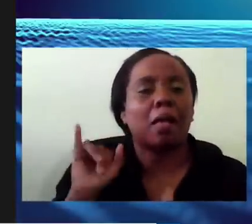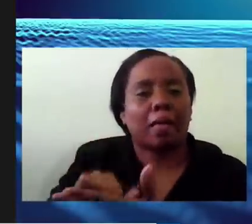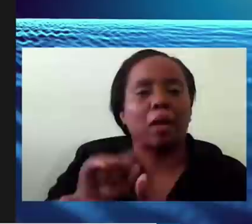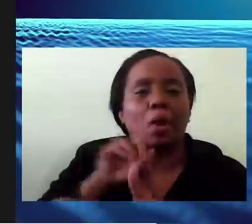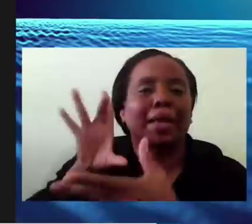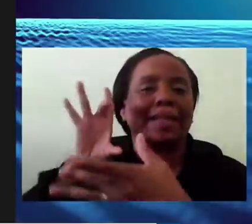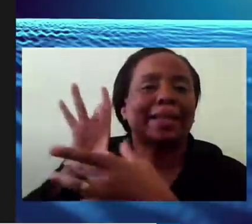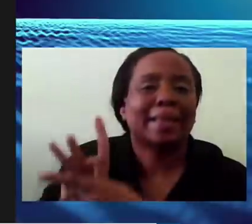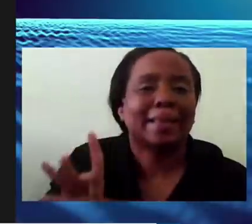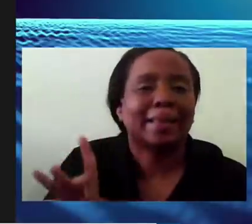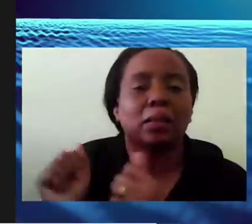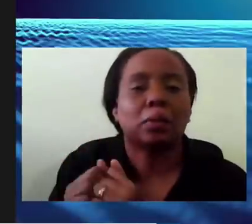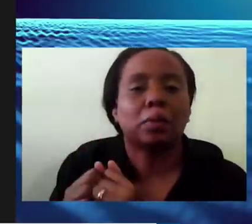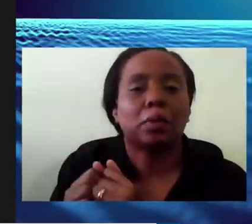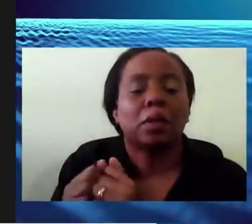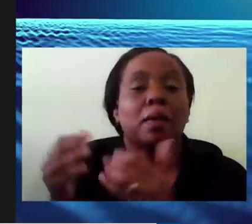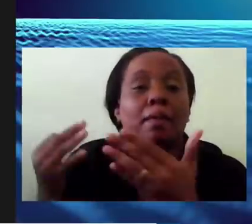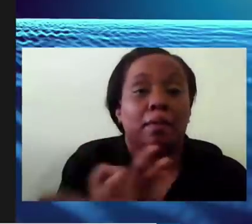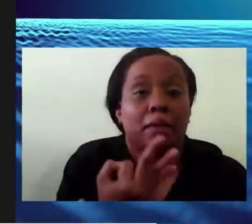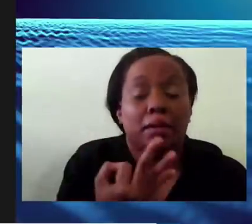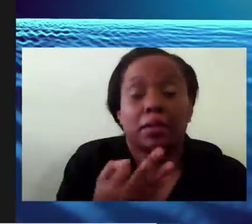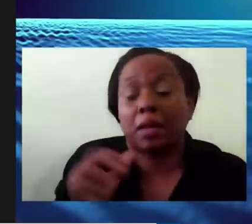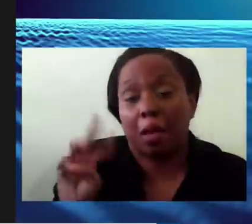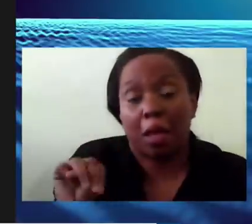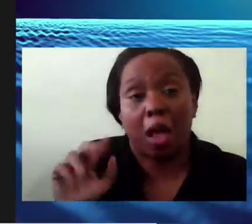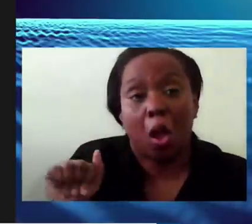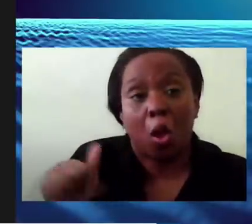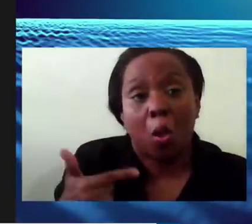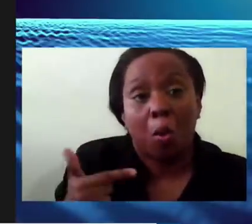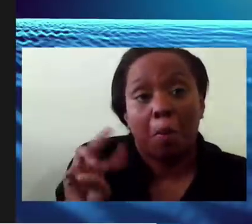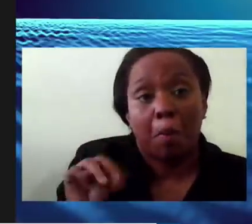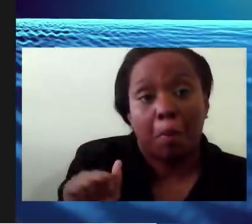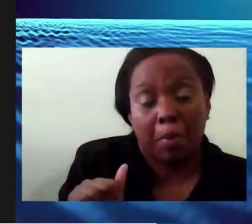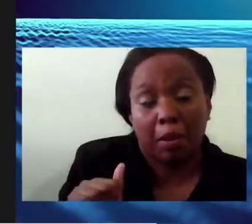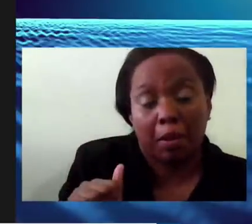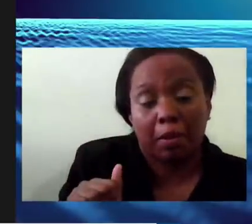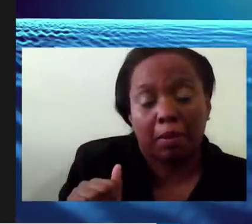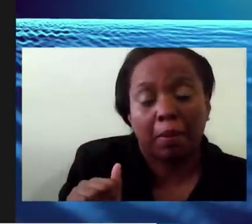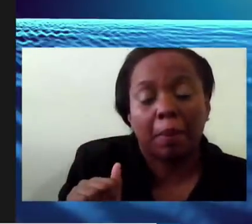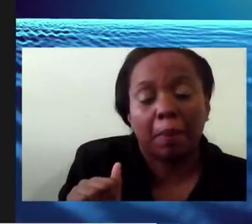with fresh magma degassing, right? So it's